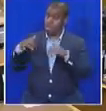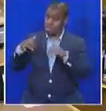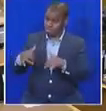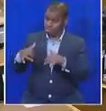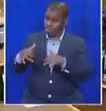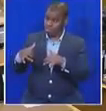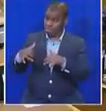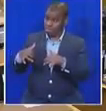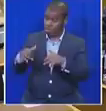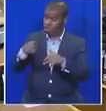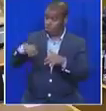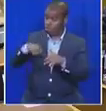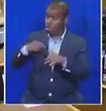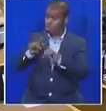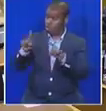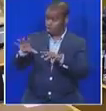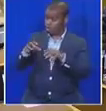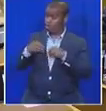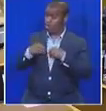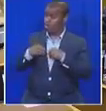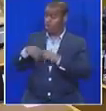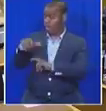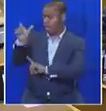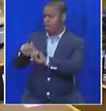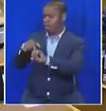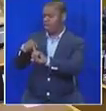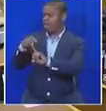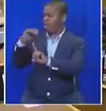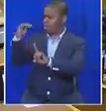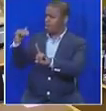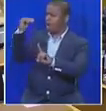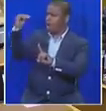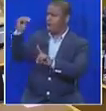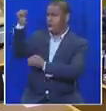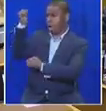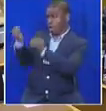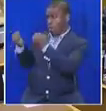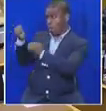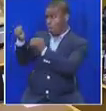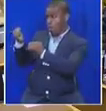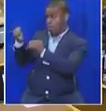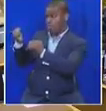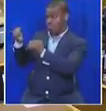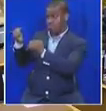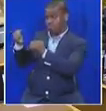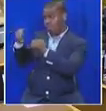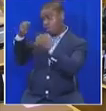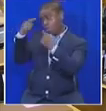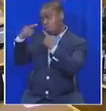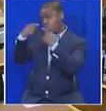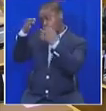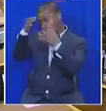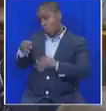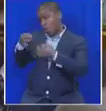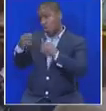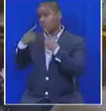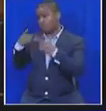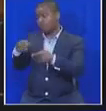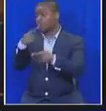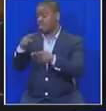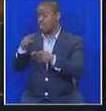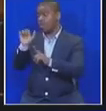person after our highest court ruled that he had broken his oath